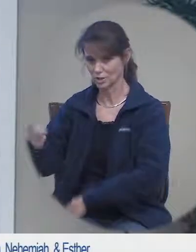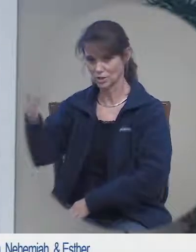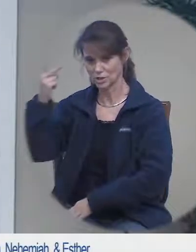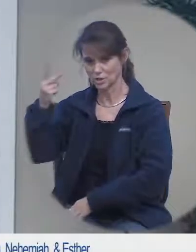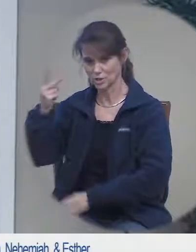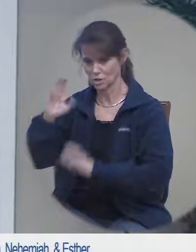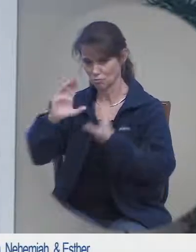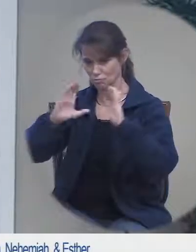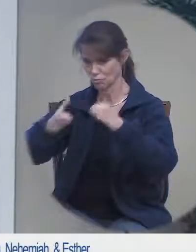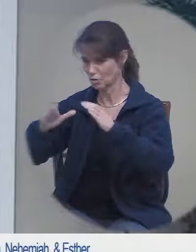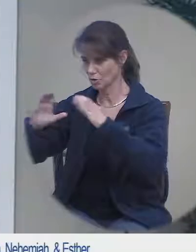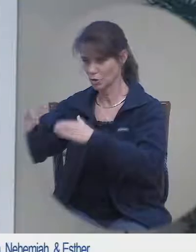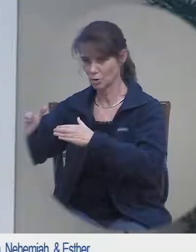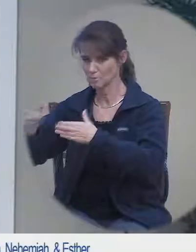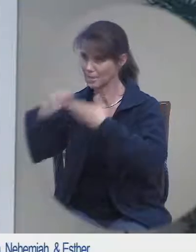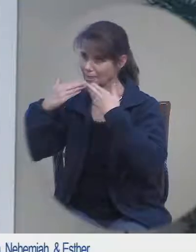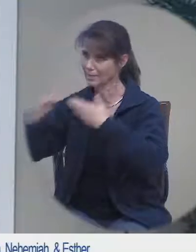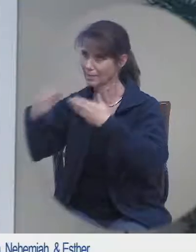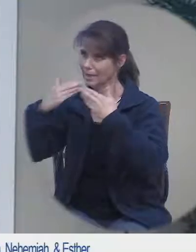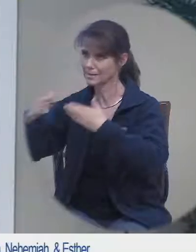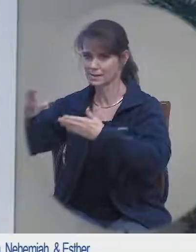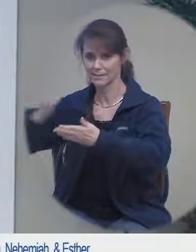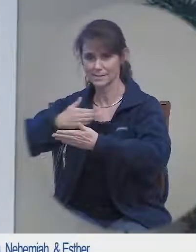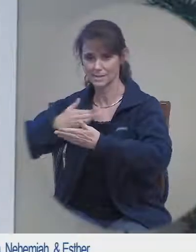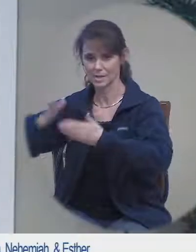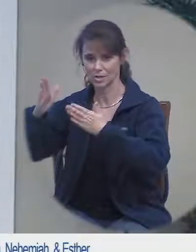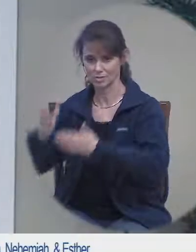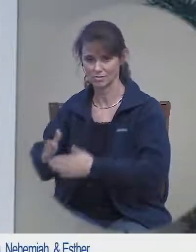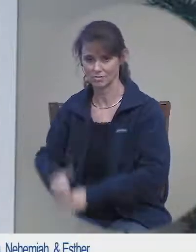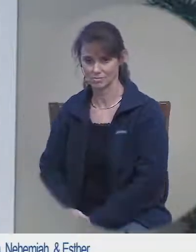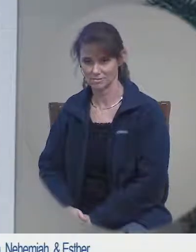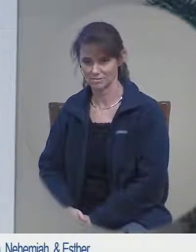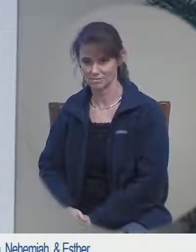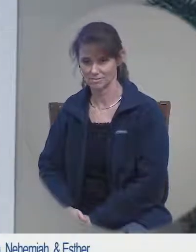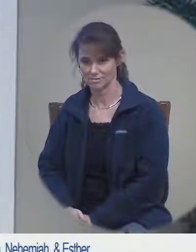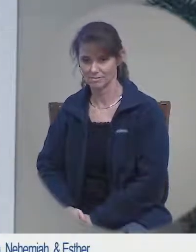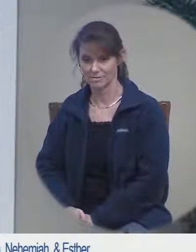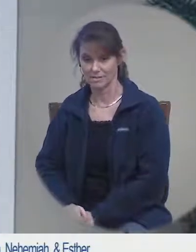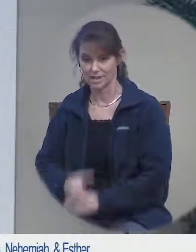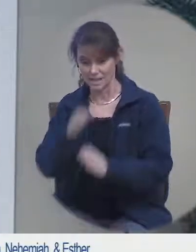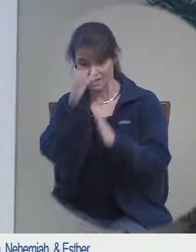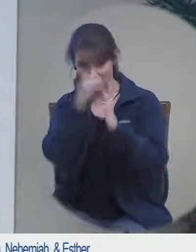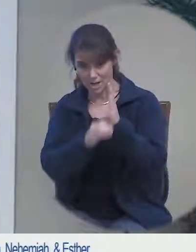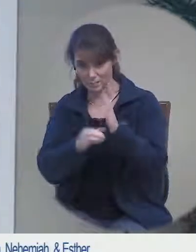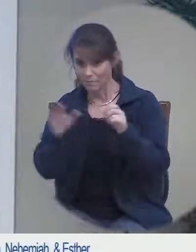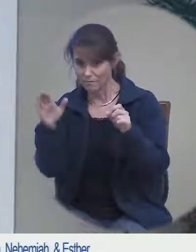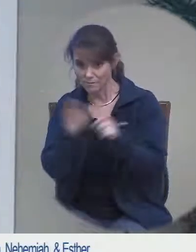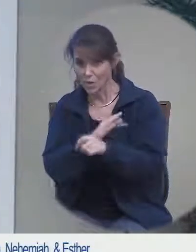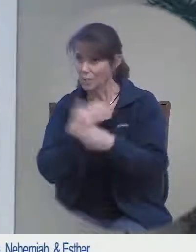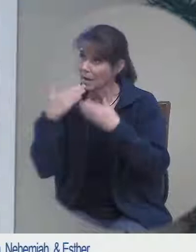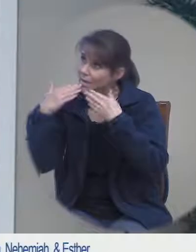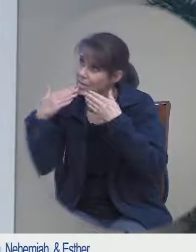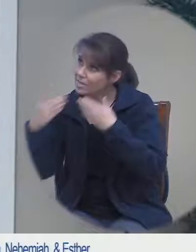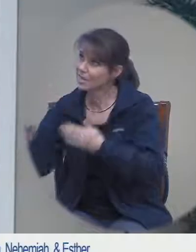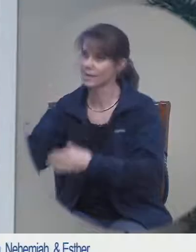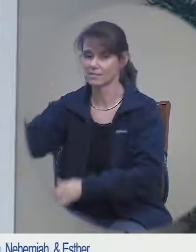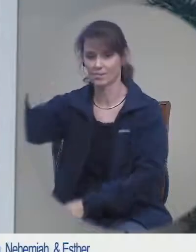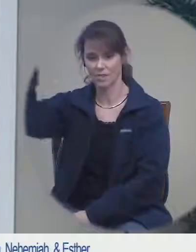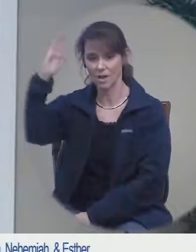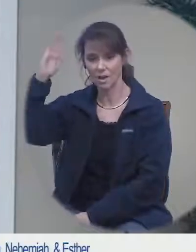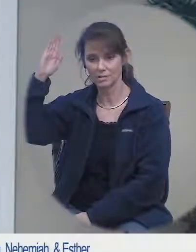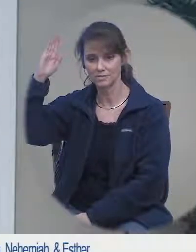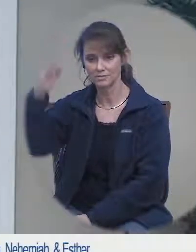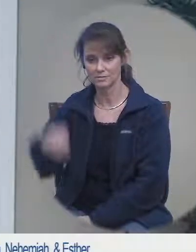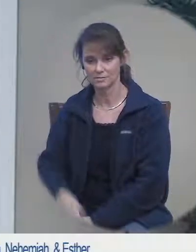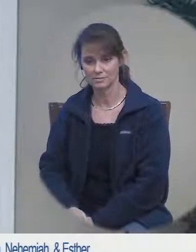anything else but thanksgiving to God. And all of this chapter is about rejoicing and being thankful to God. I mean, singing is mentioned 8 times